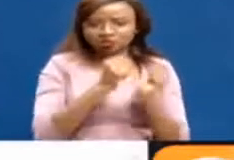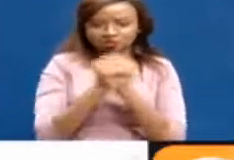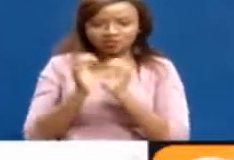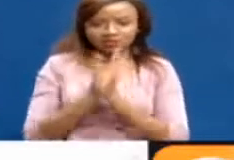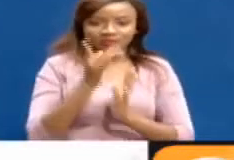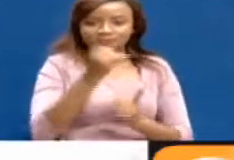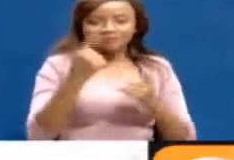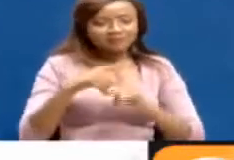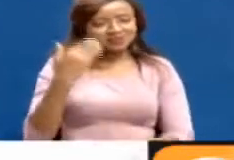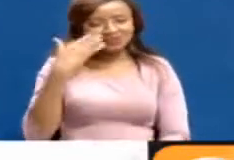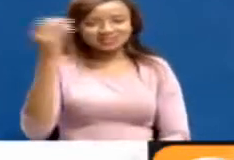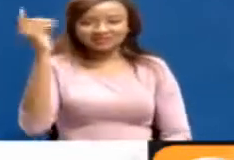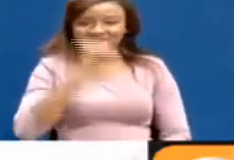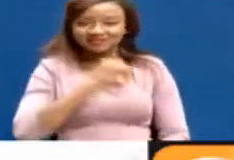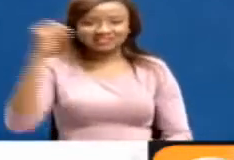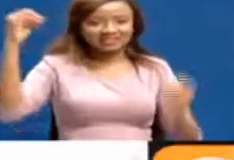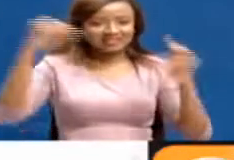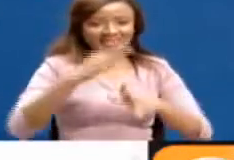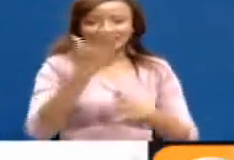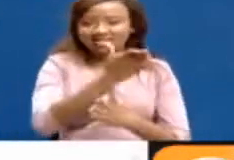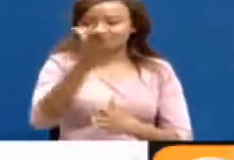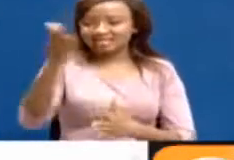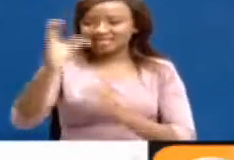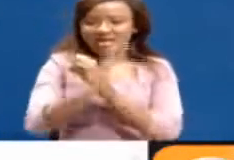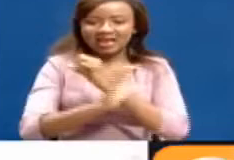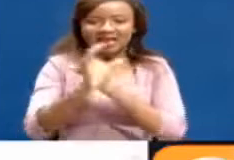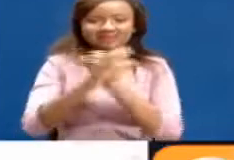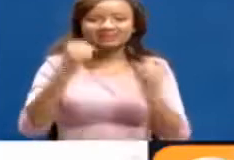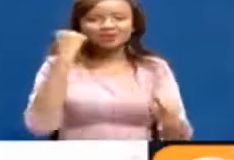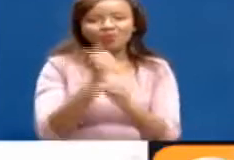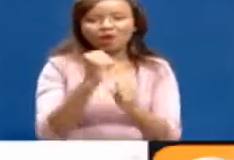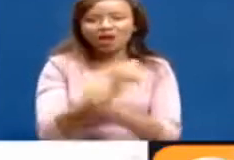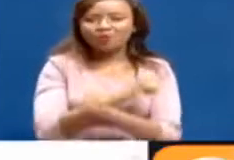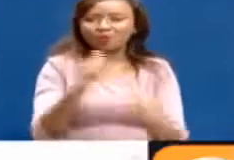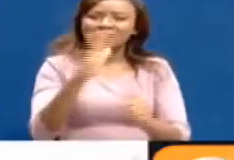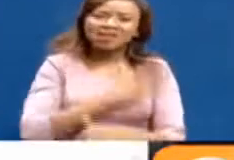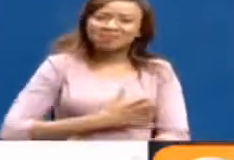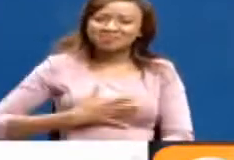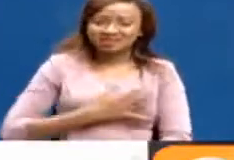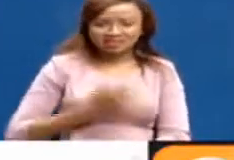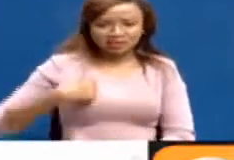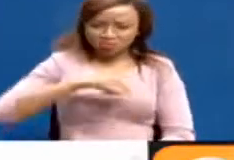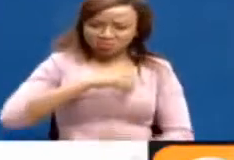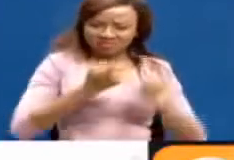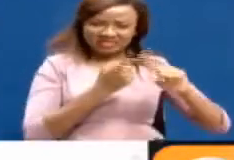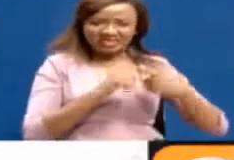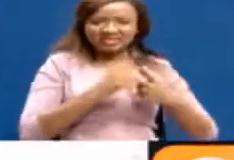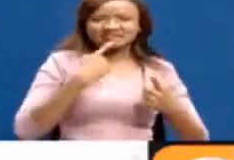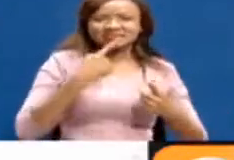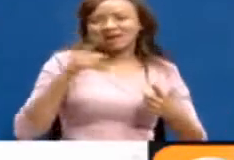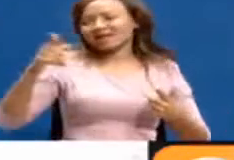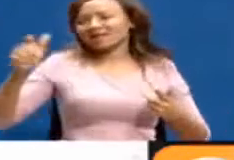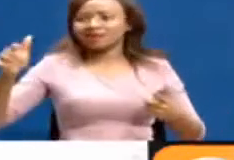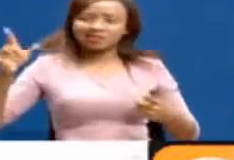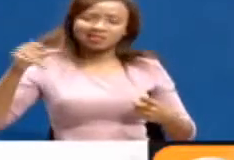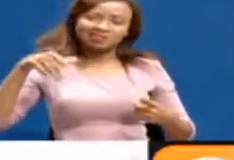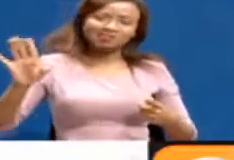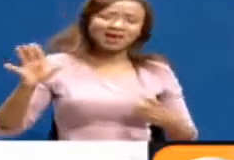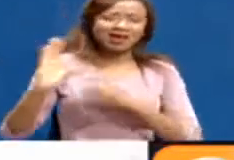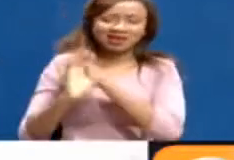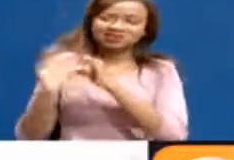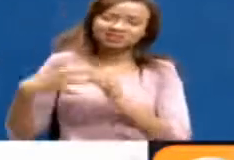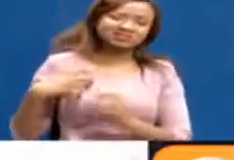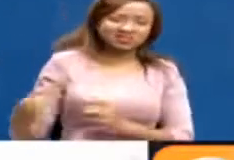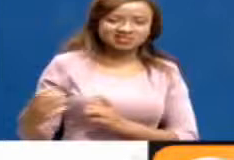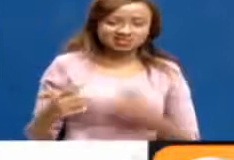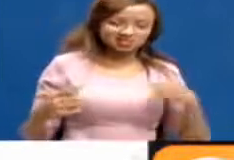practically it is working in those countries. Let us not also lower our standards. Let us not say other countries can do it, Kenya cannot. Kenya